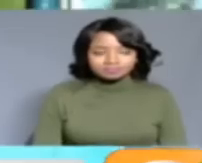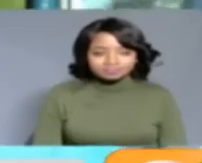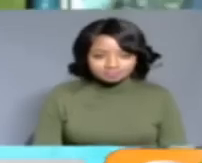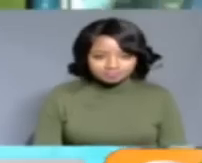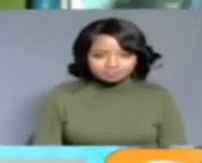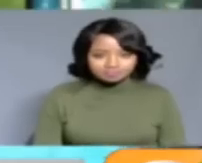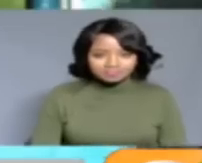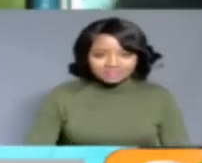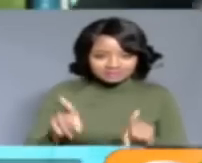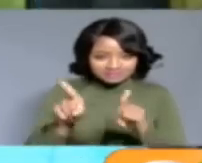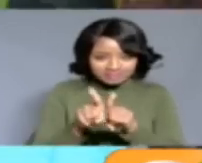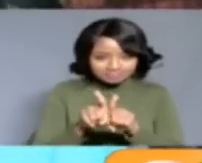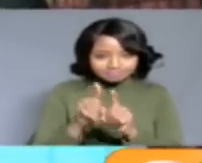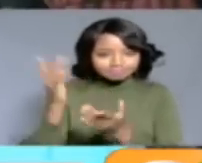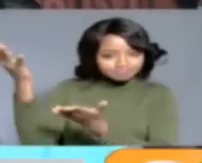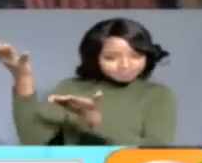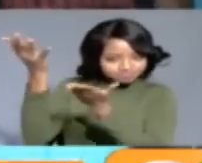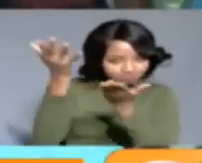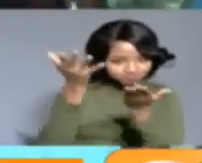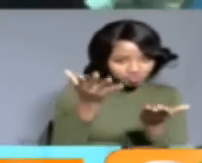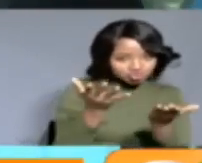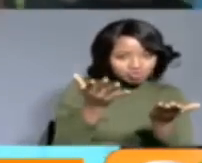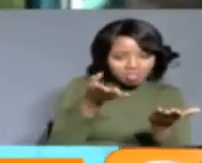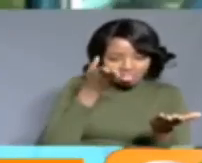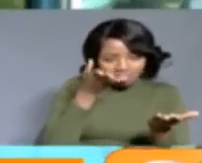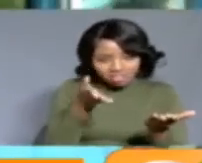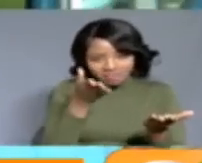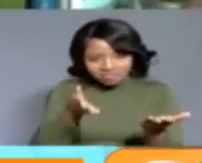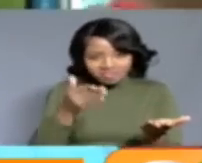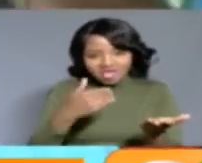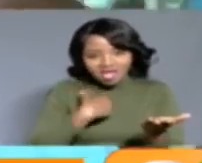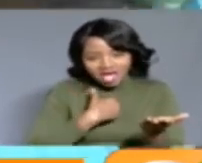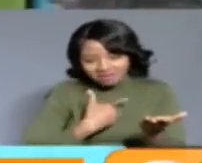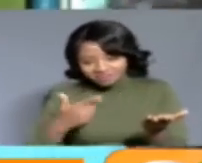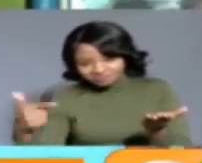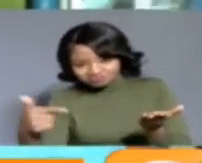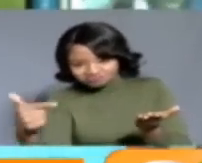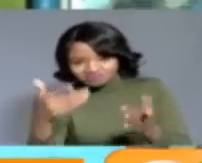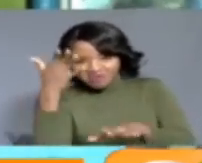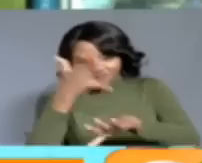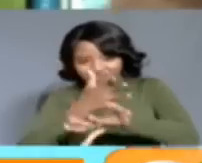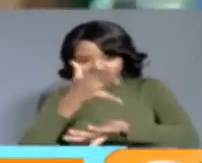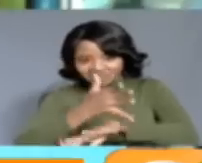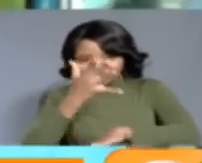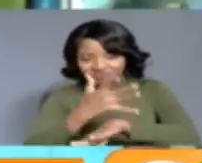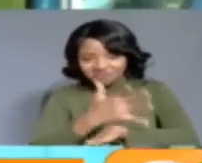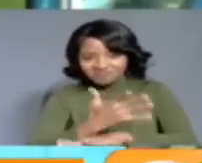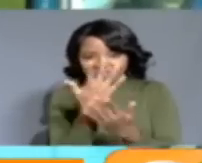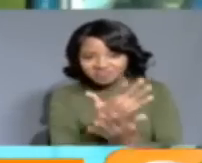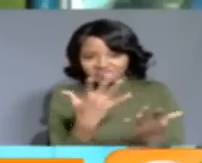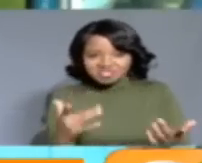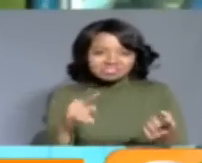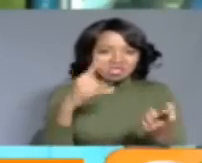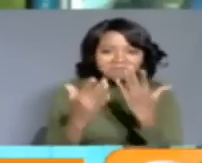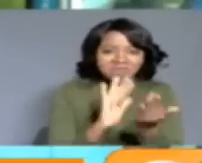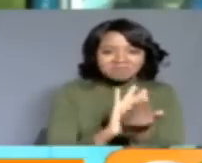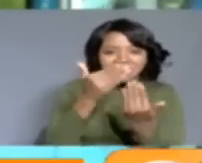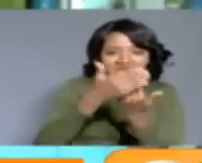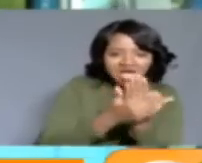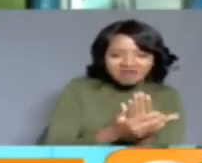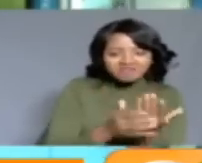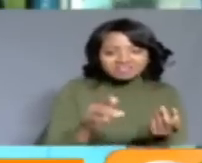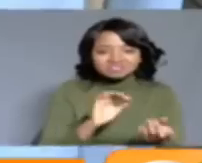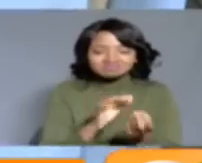Alongside the importation, there is a package of counterfeit accessories. That is the back covers, the